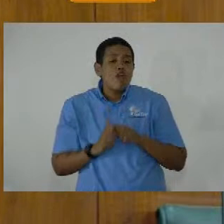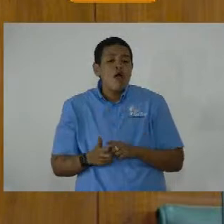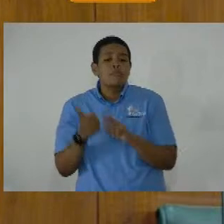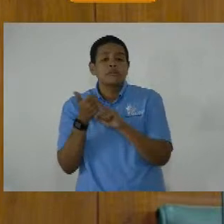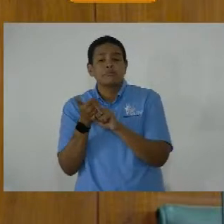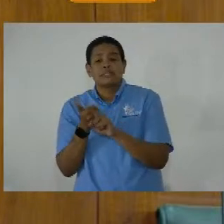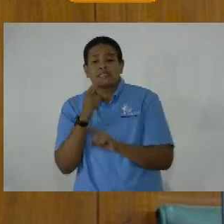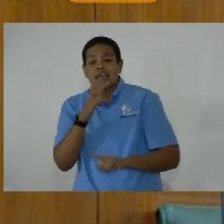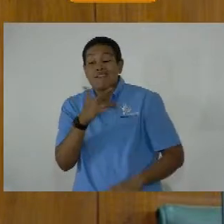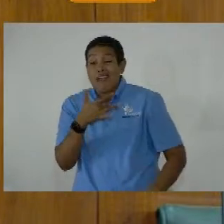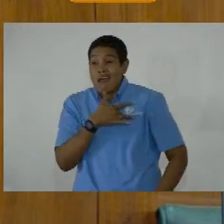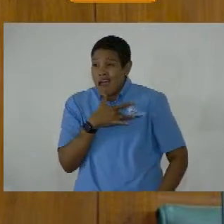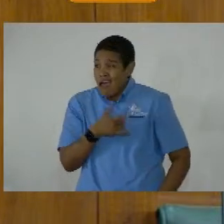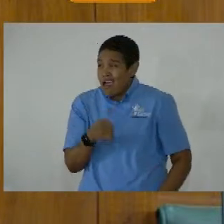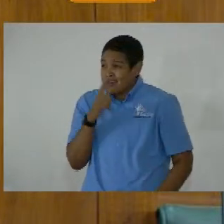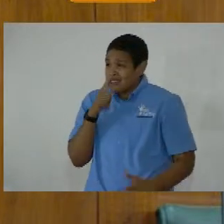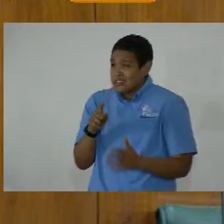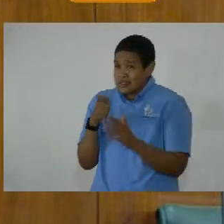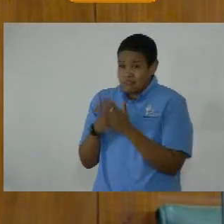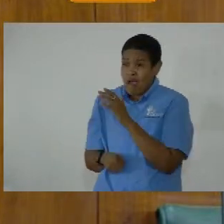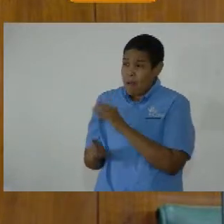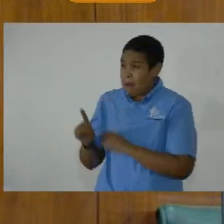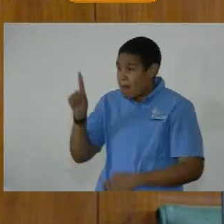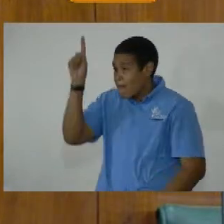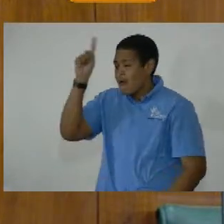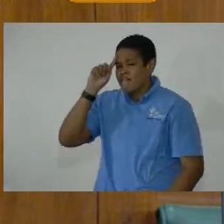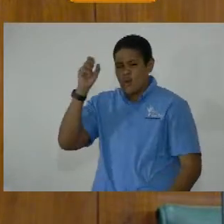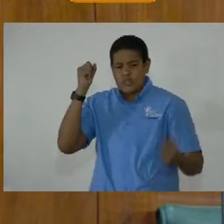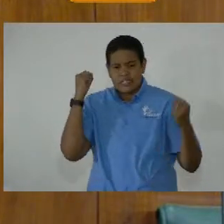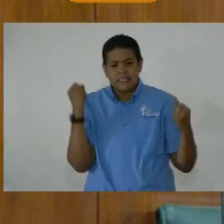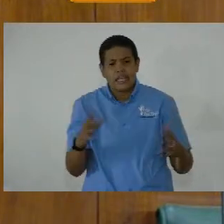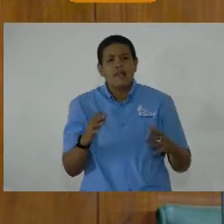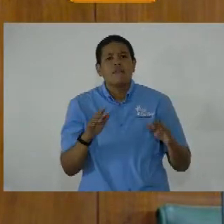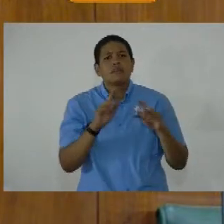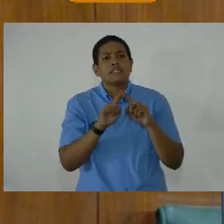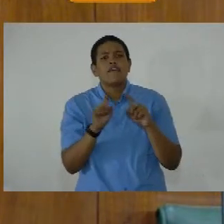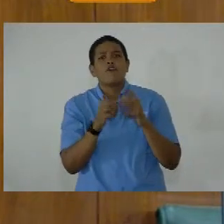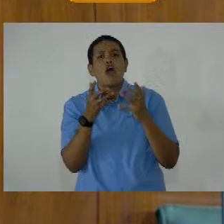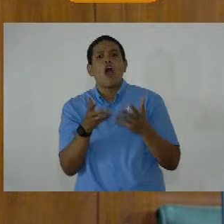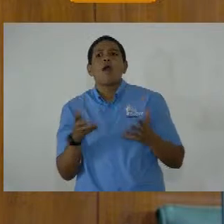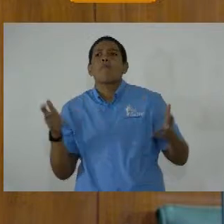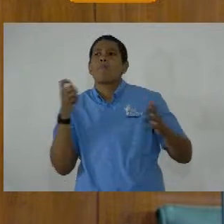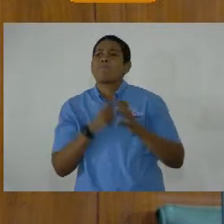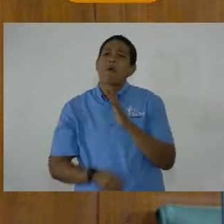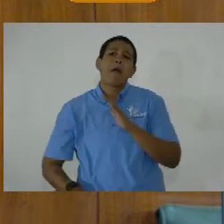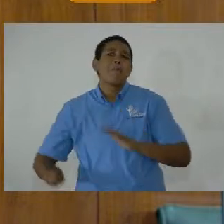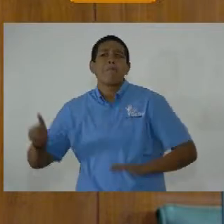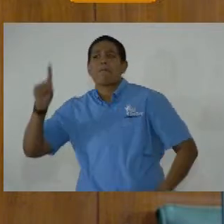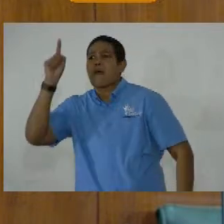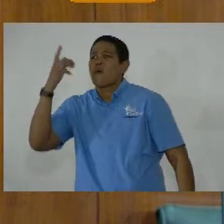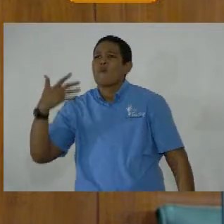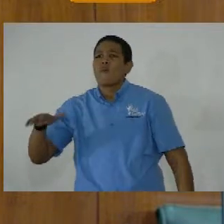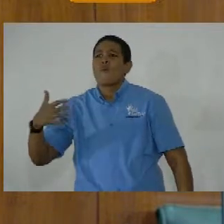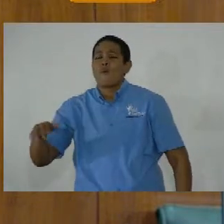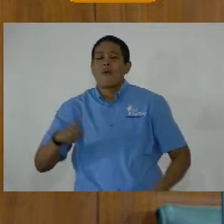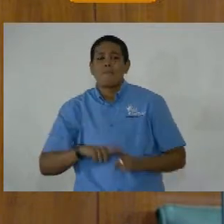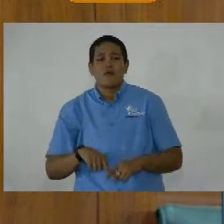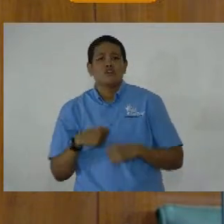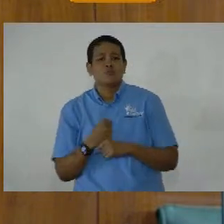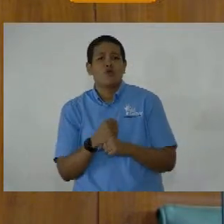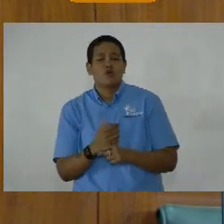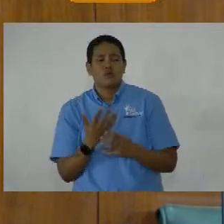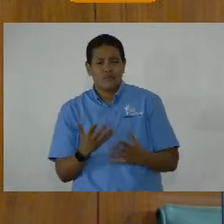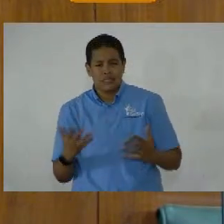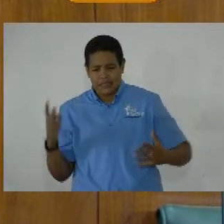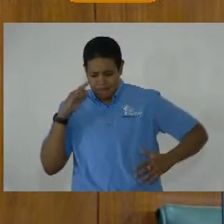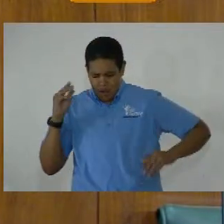the heart of the price rises for several key commodities and produce goods for